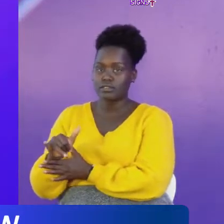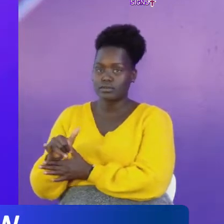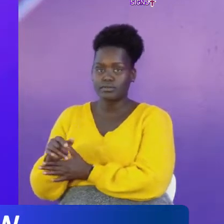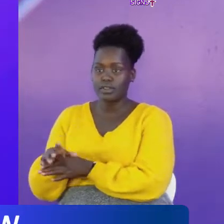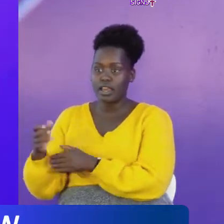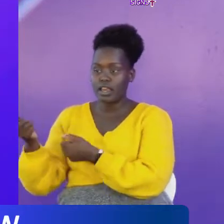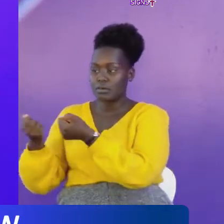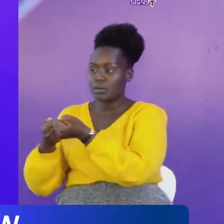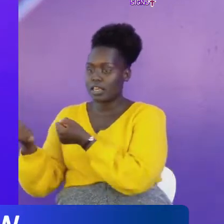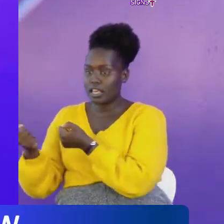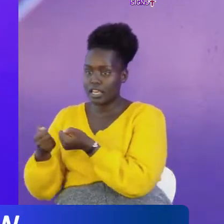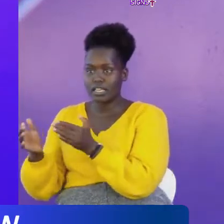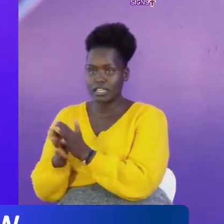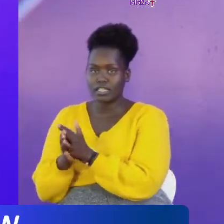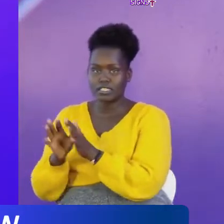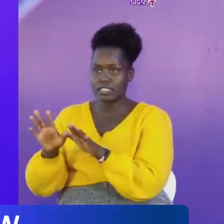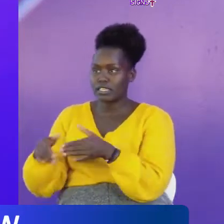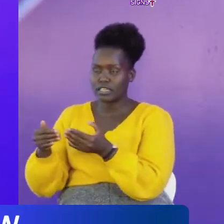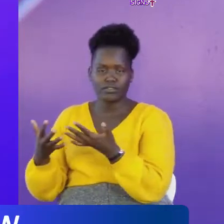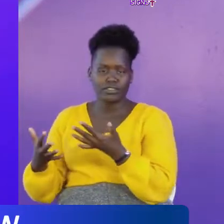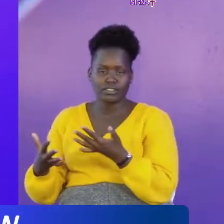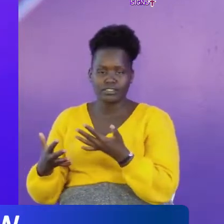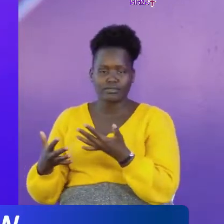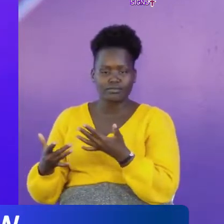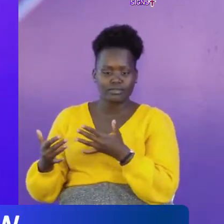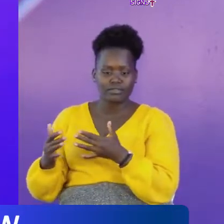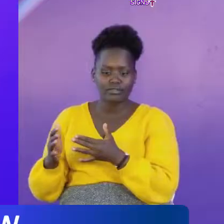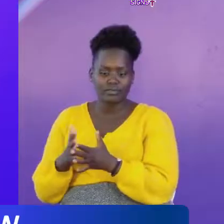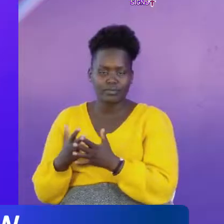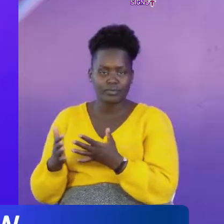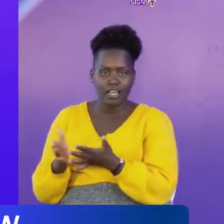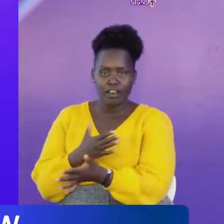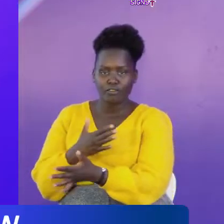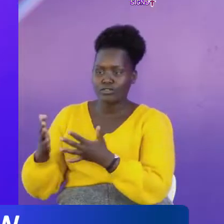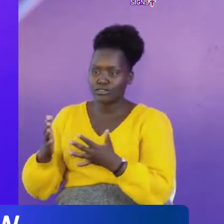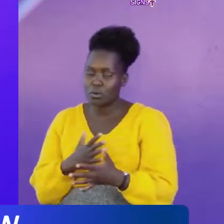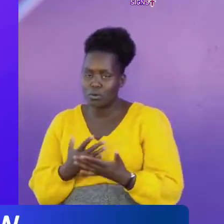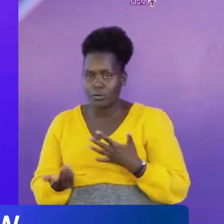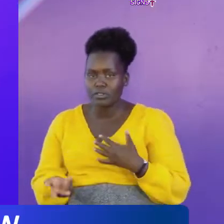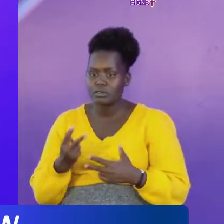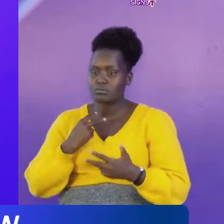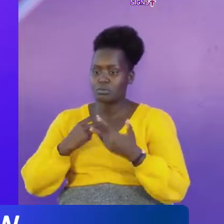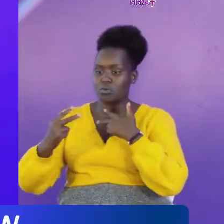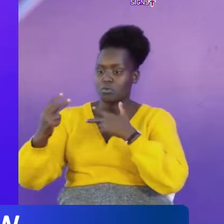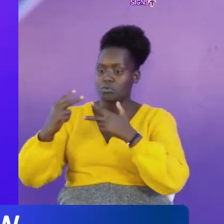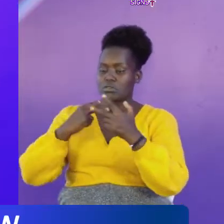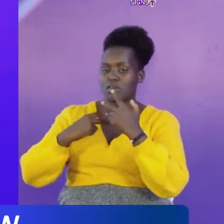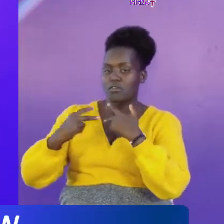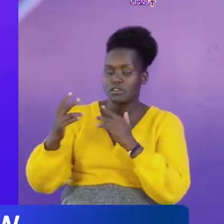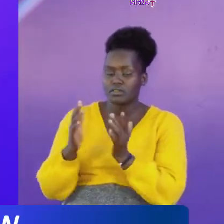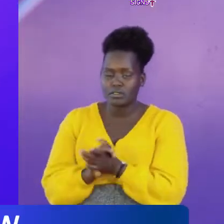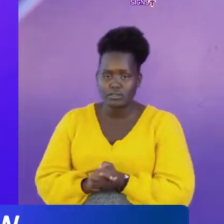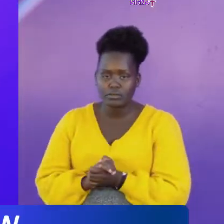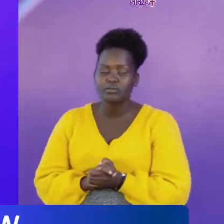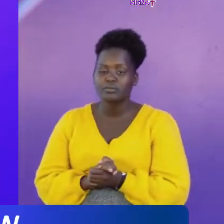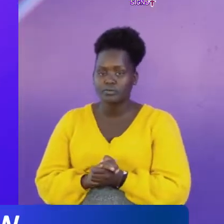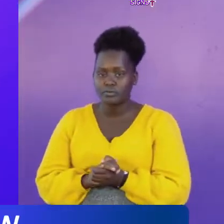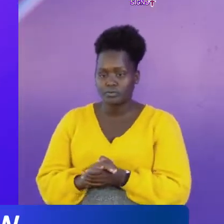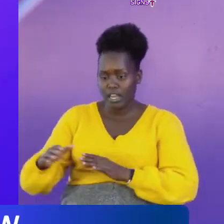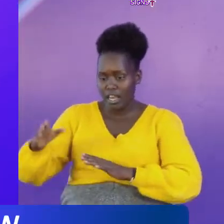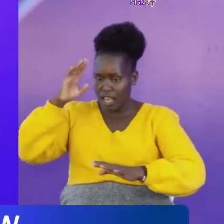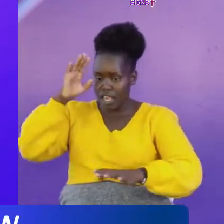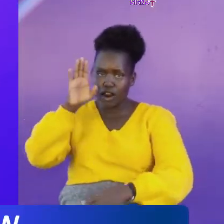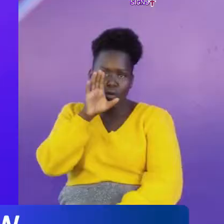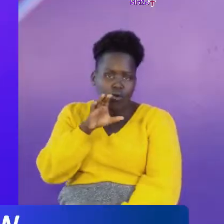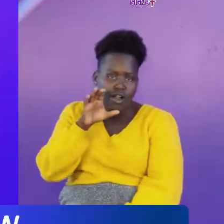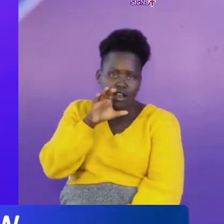they throw words like tialala, like babes, you know, like, you know, what they actually have? High cousins.